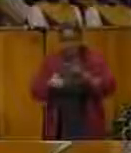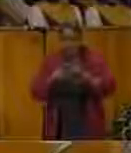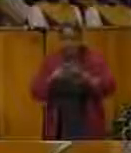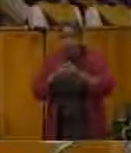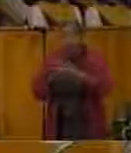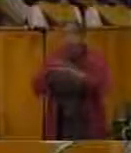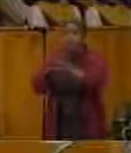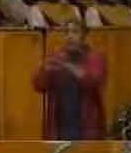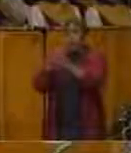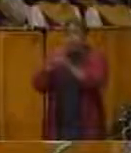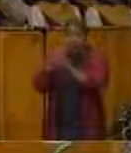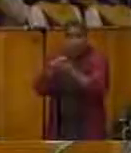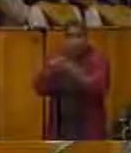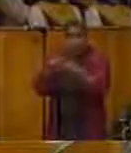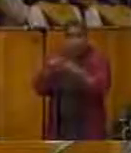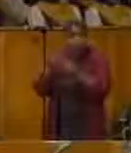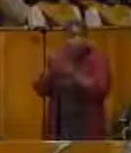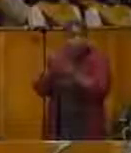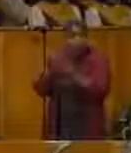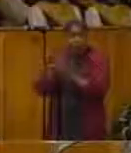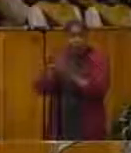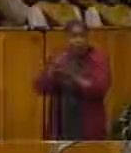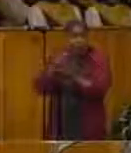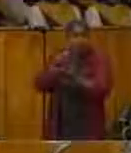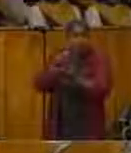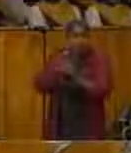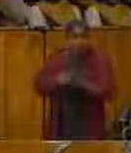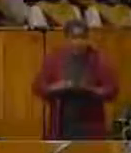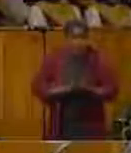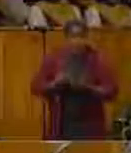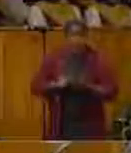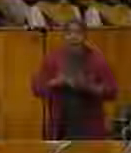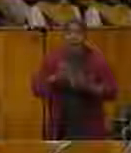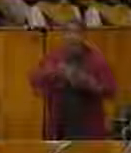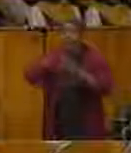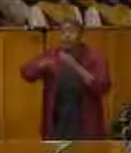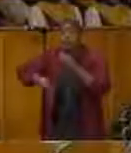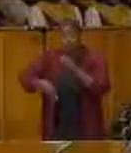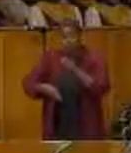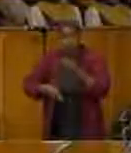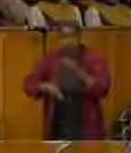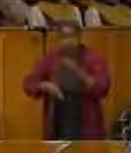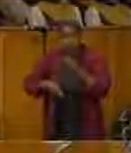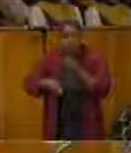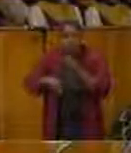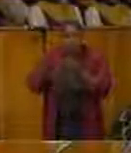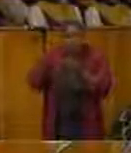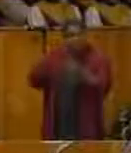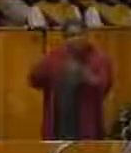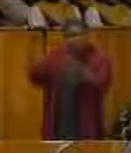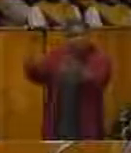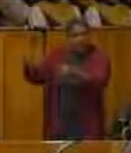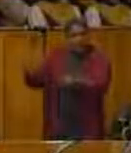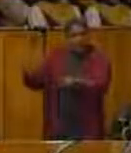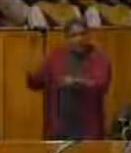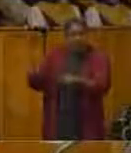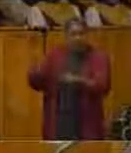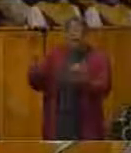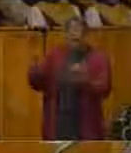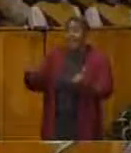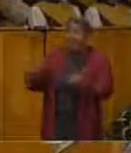begging for money and offerings. And at the end result, after all that's been given, we've created a